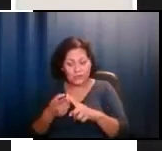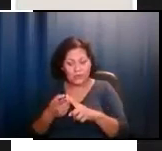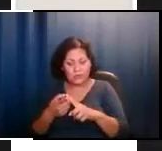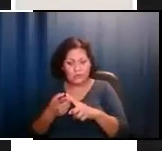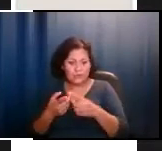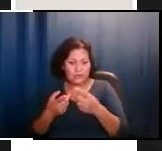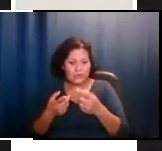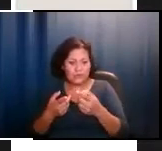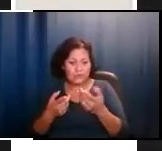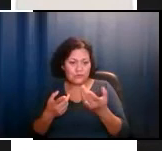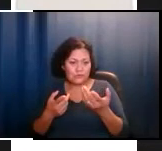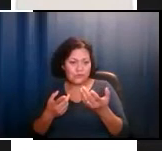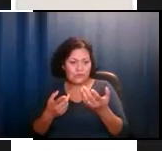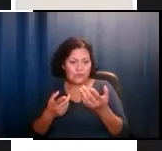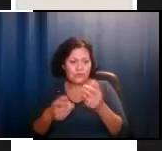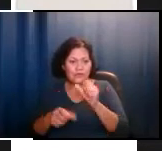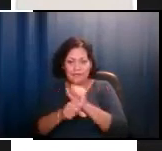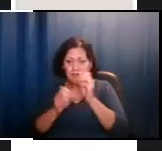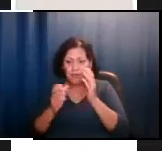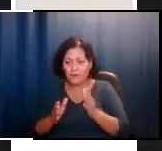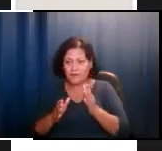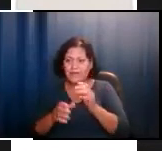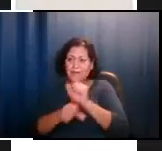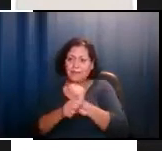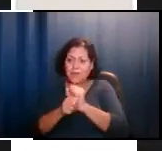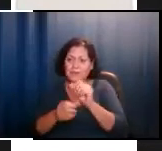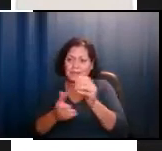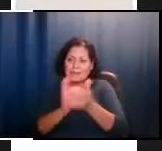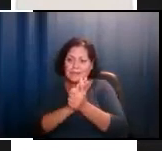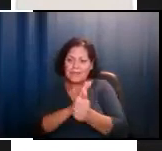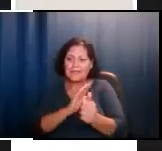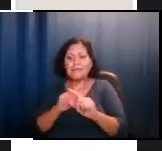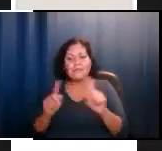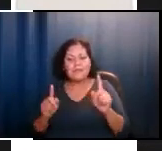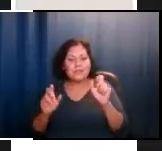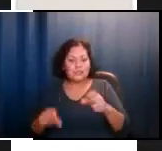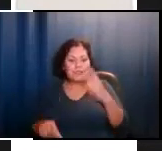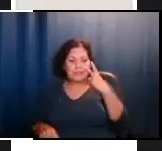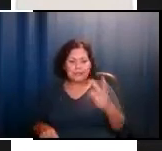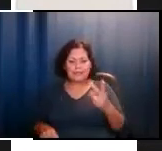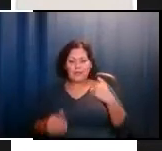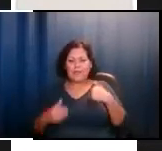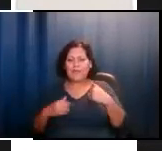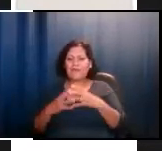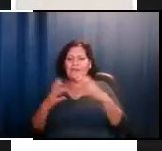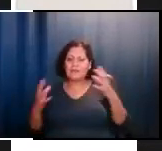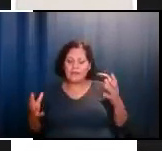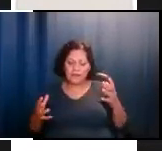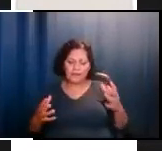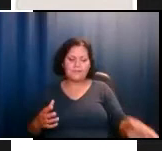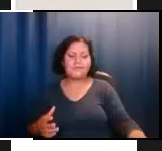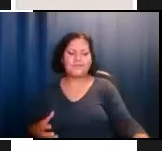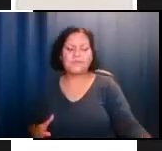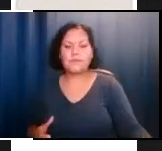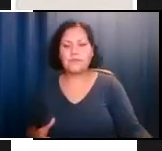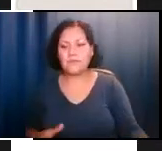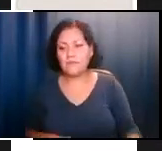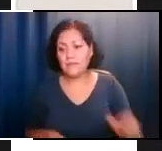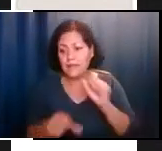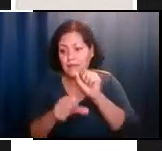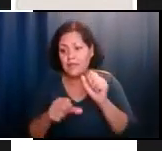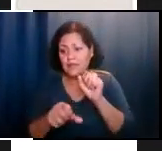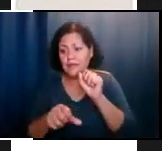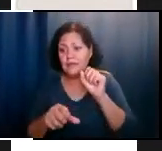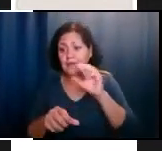table when it comes to employment skills. But as you can see, we have lots of employers that have partnered with